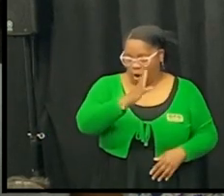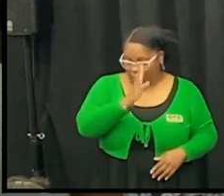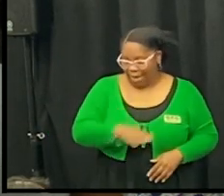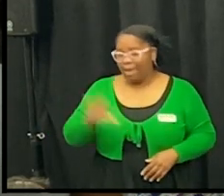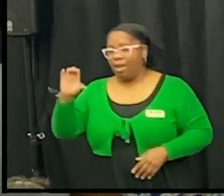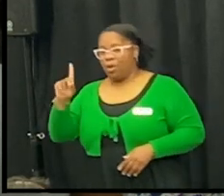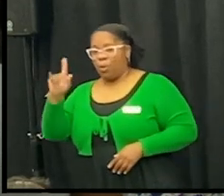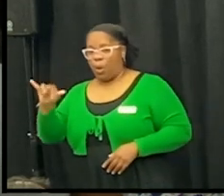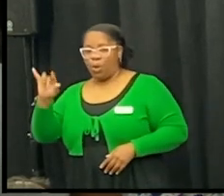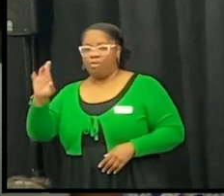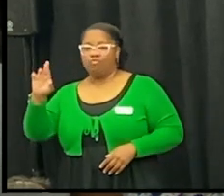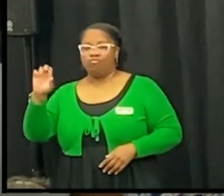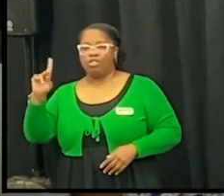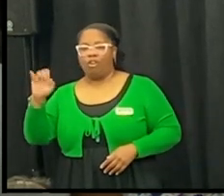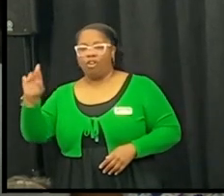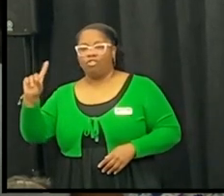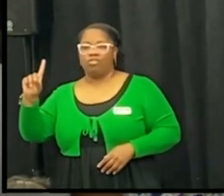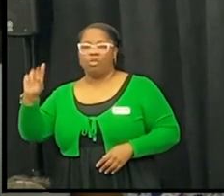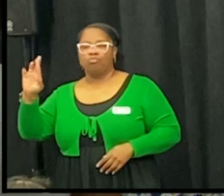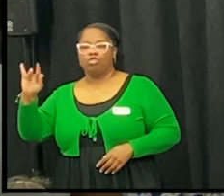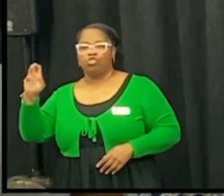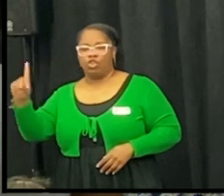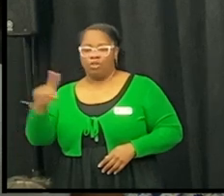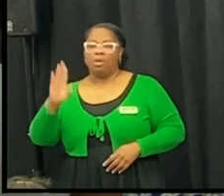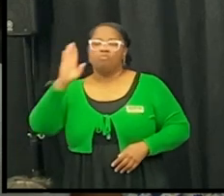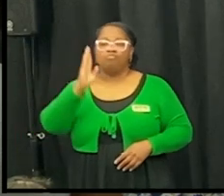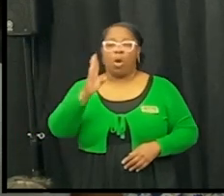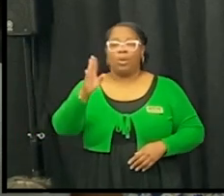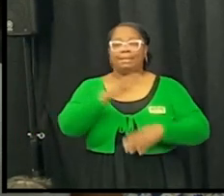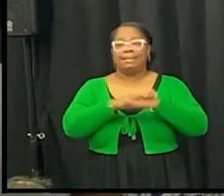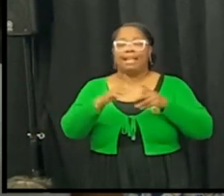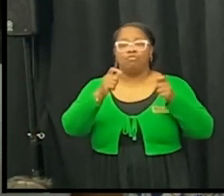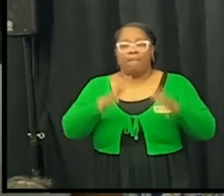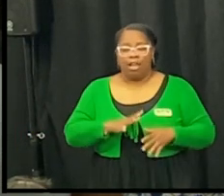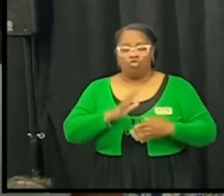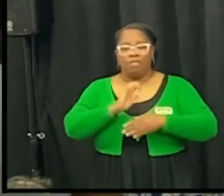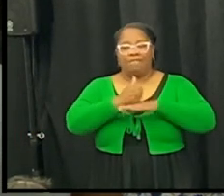Cody Renard Richard, Broadway stage manager and founder of CRR